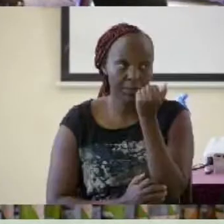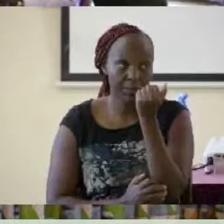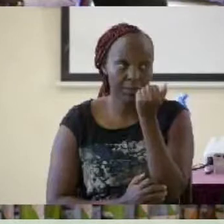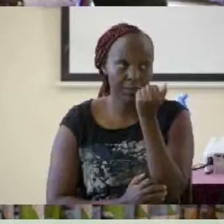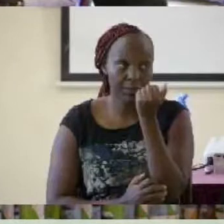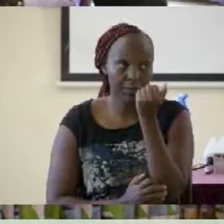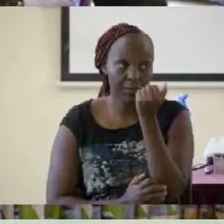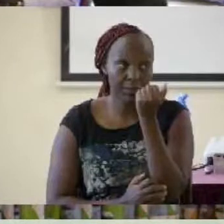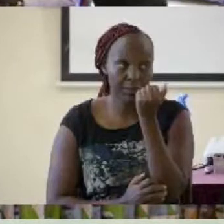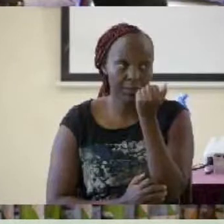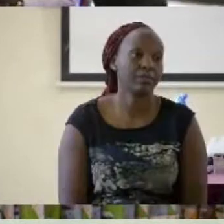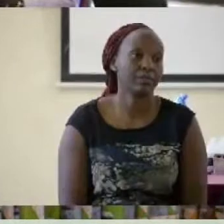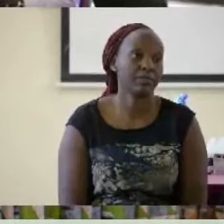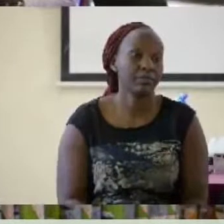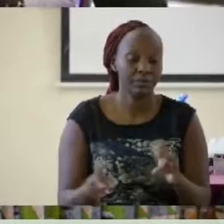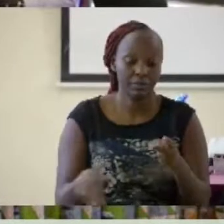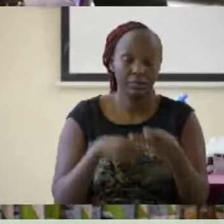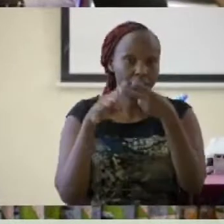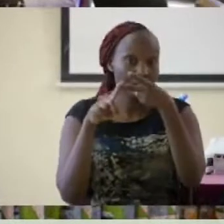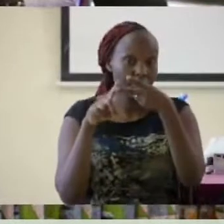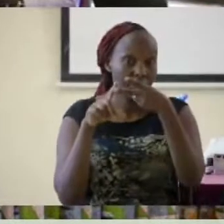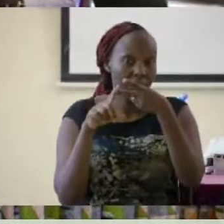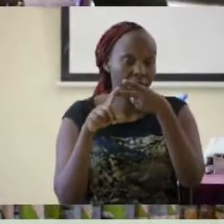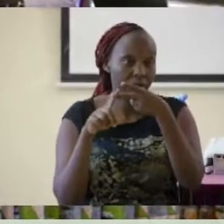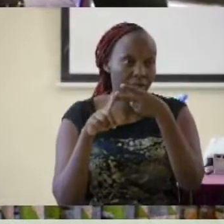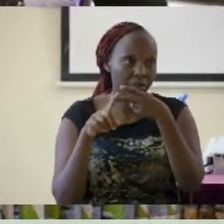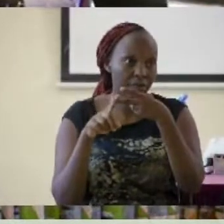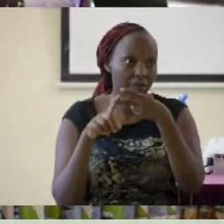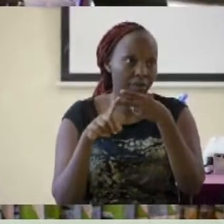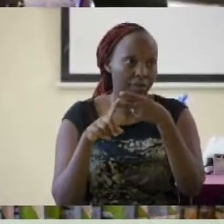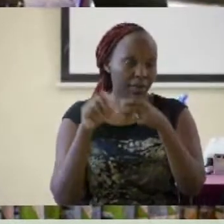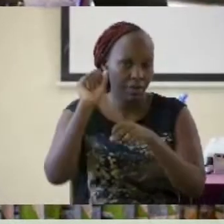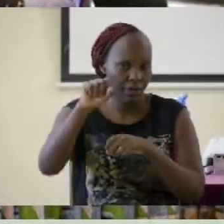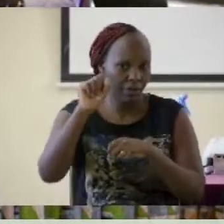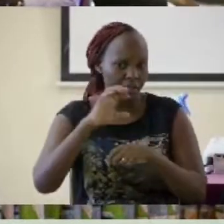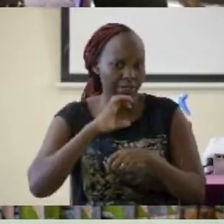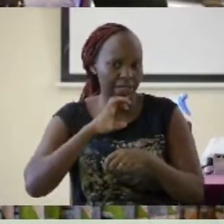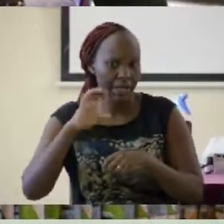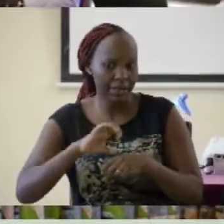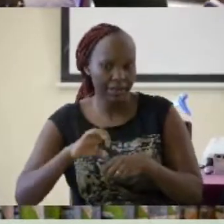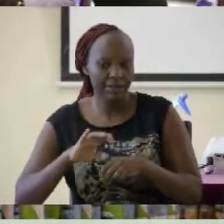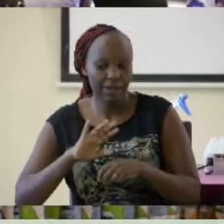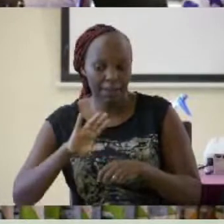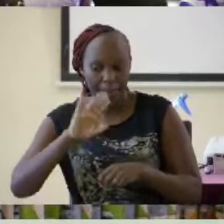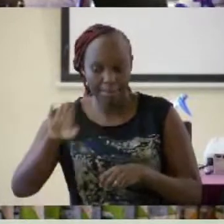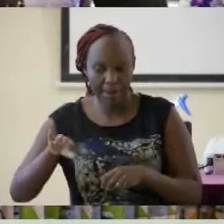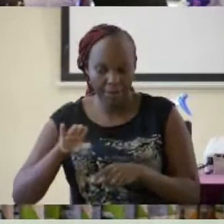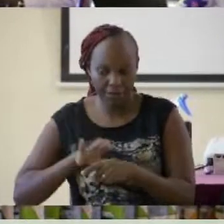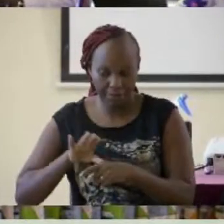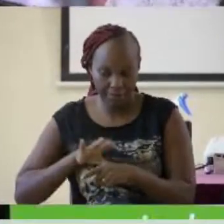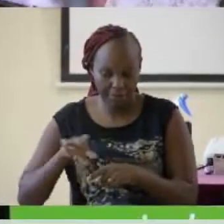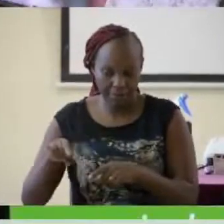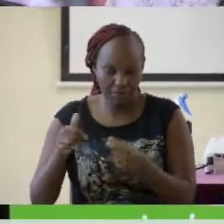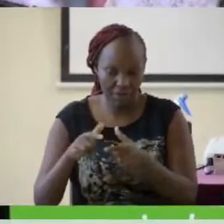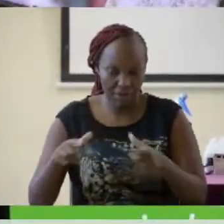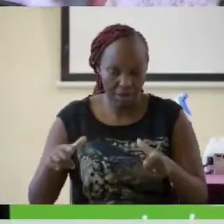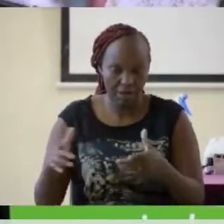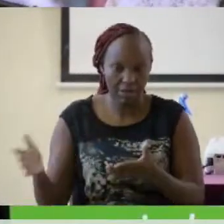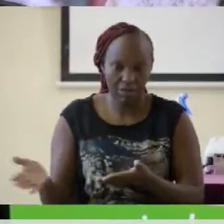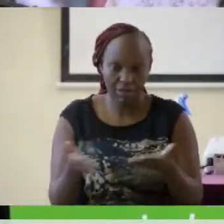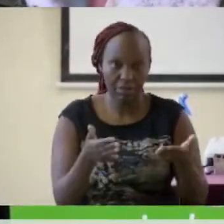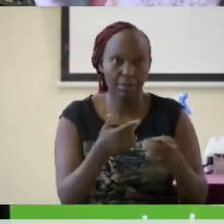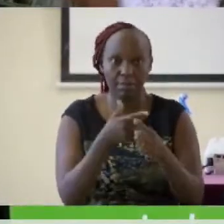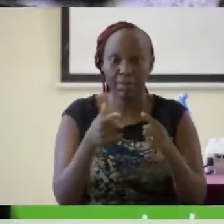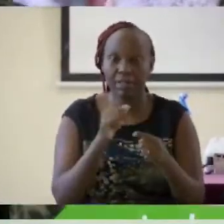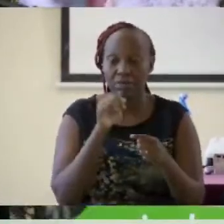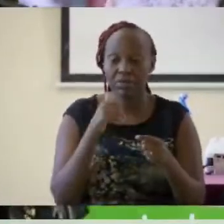then, number two, much as the elders reinstate them, the lady, they don't necessarily get the